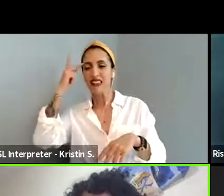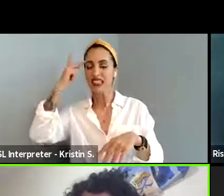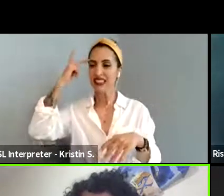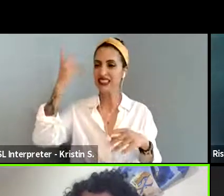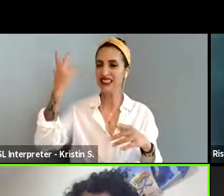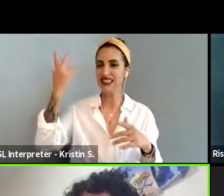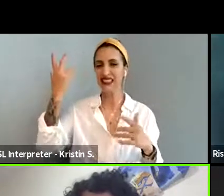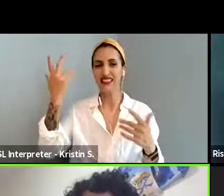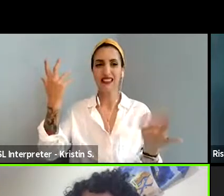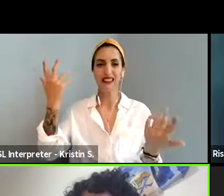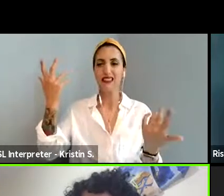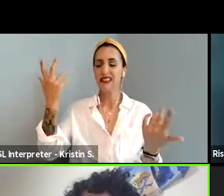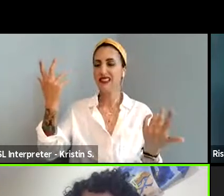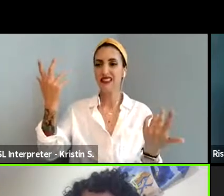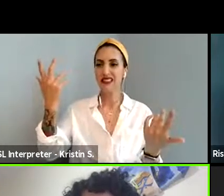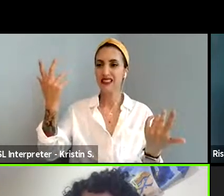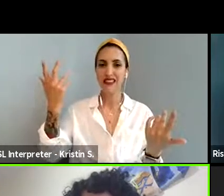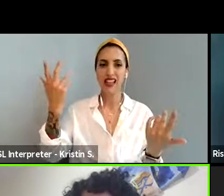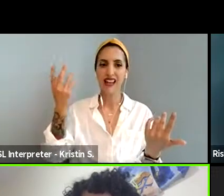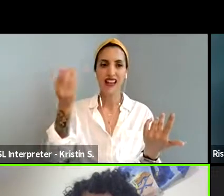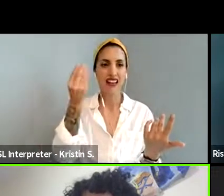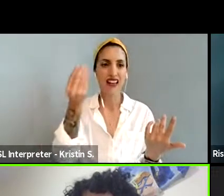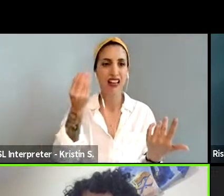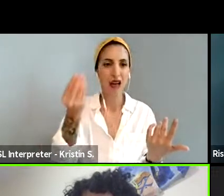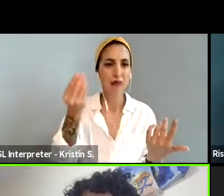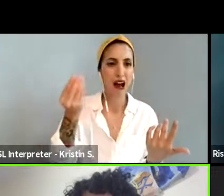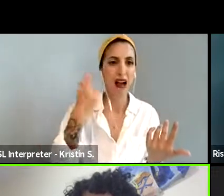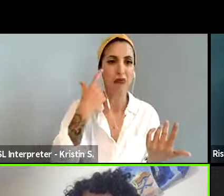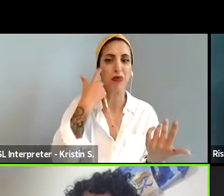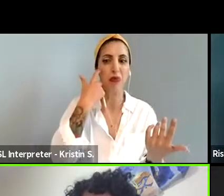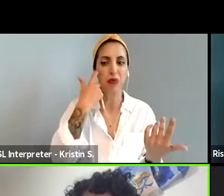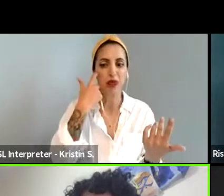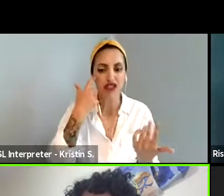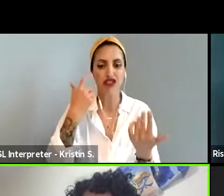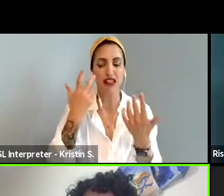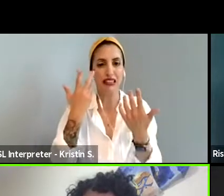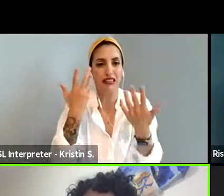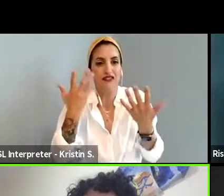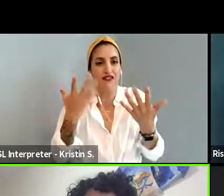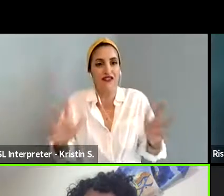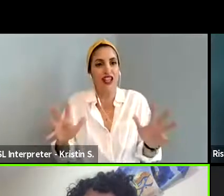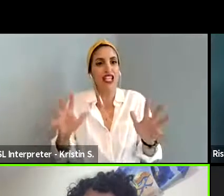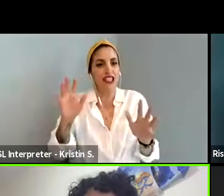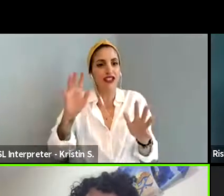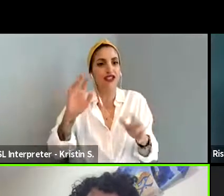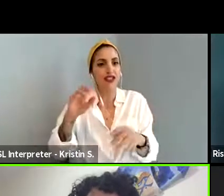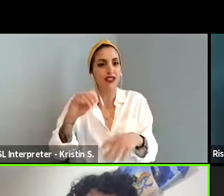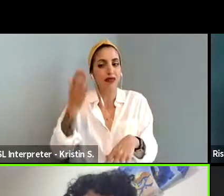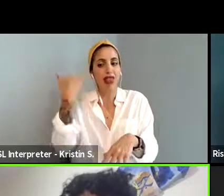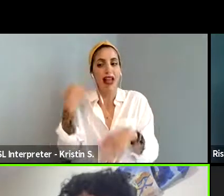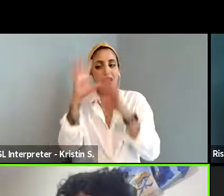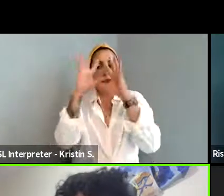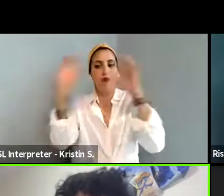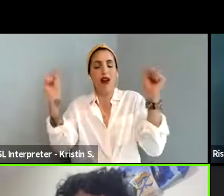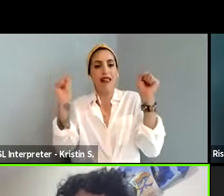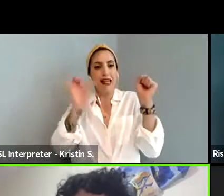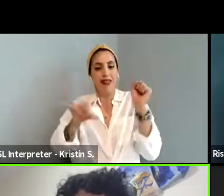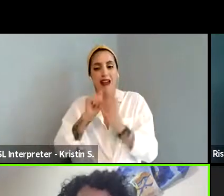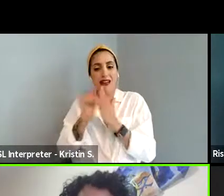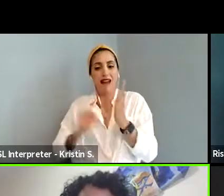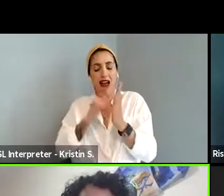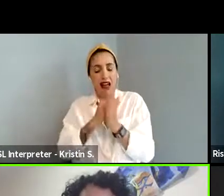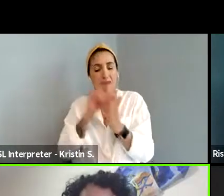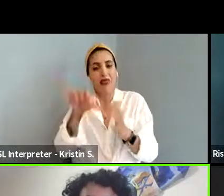mean, we just came out of 4 years of 45. Let's not forget that trauma as well. So there was just